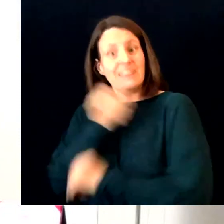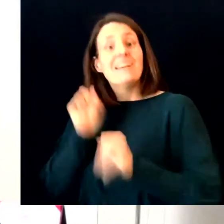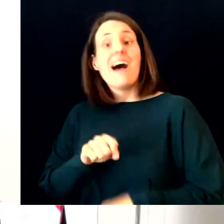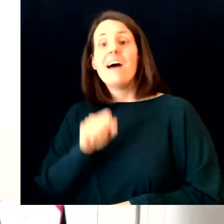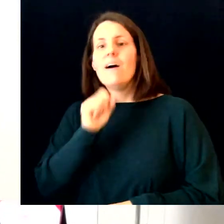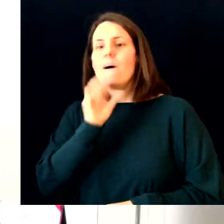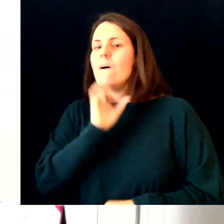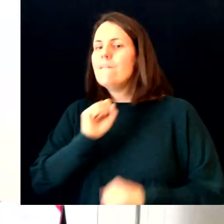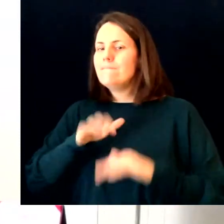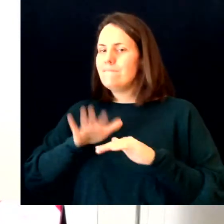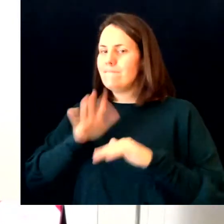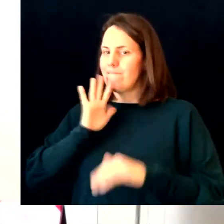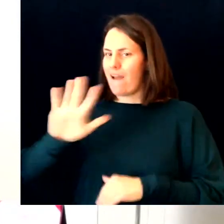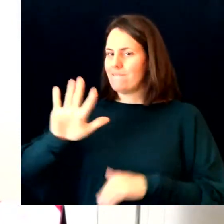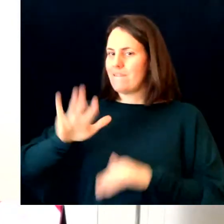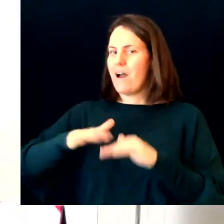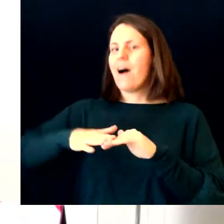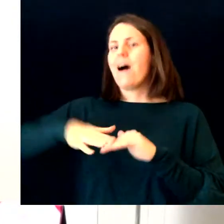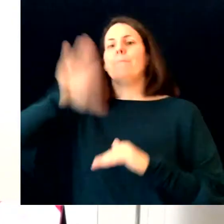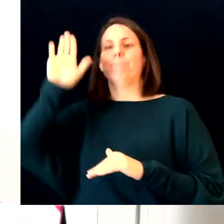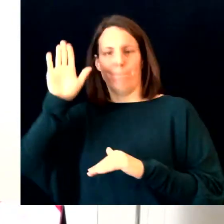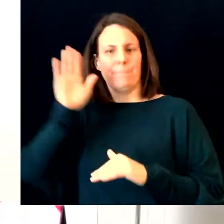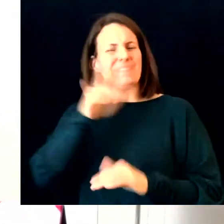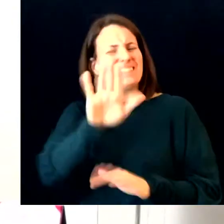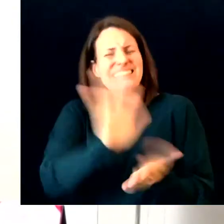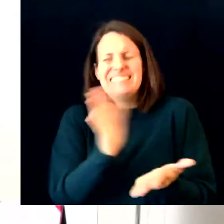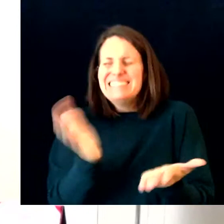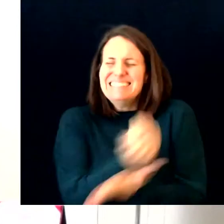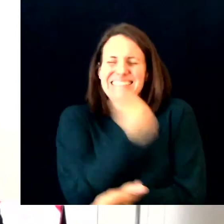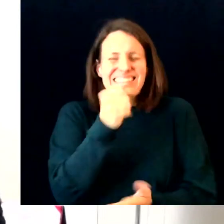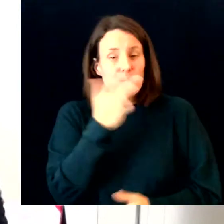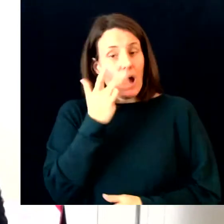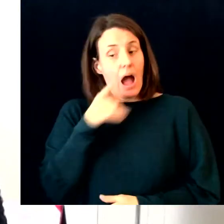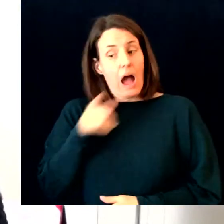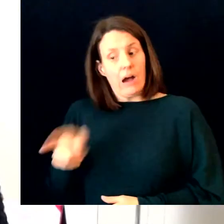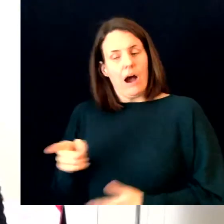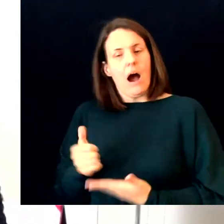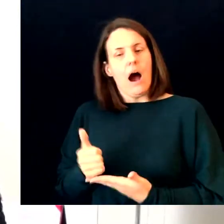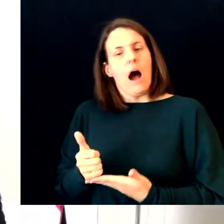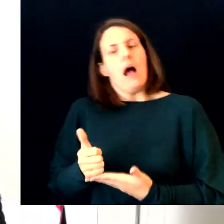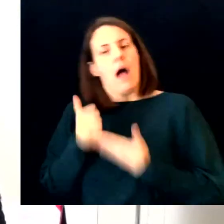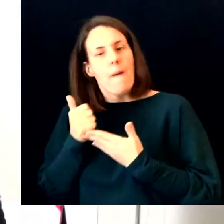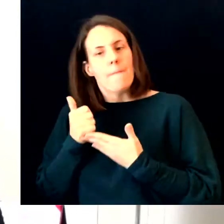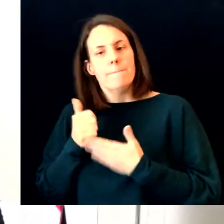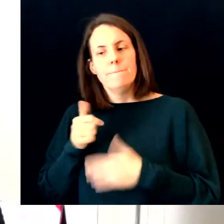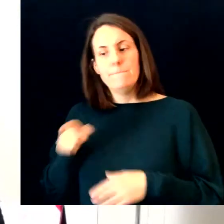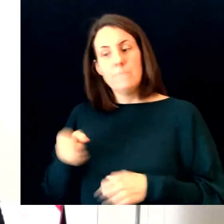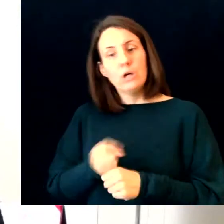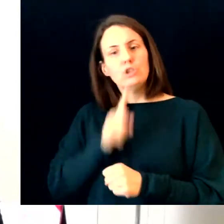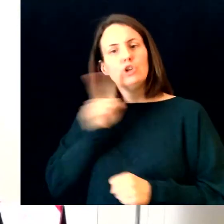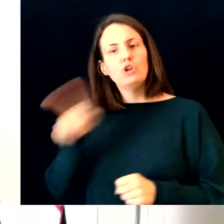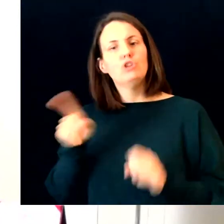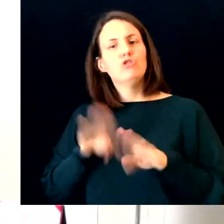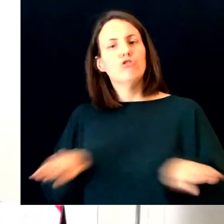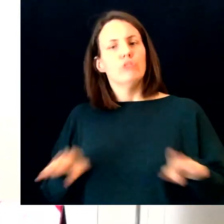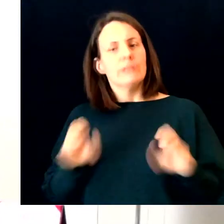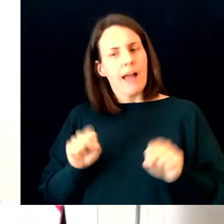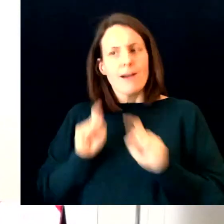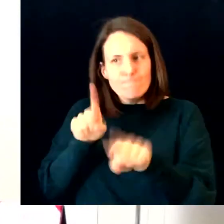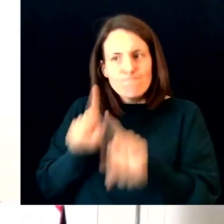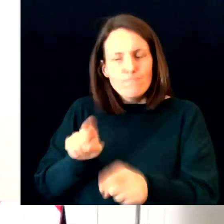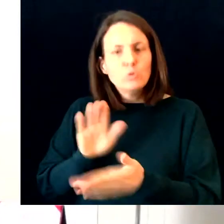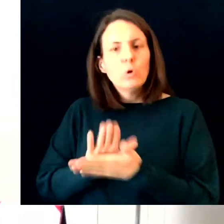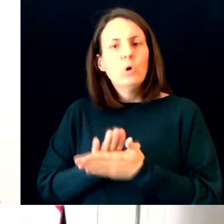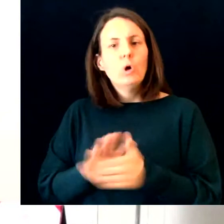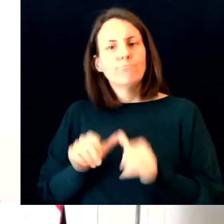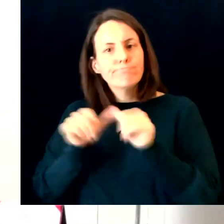safe, and in school. Since the end of August 2021, children in Wisconsin have made up more than 1